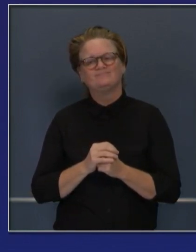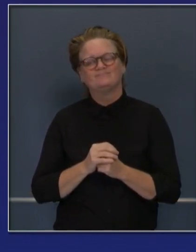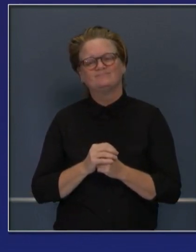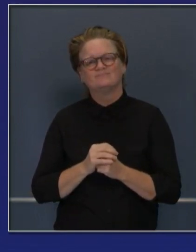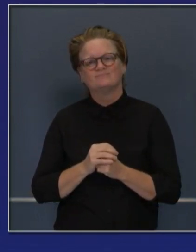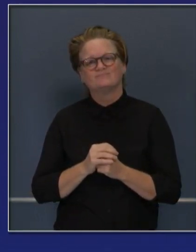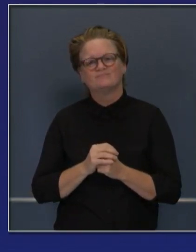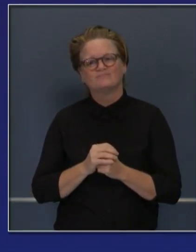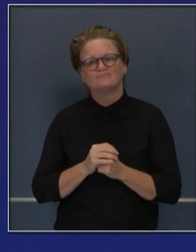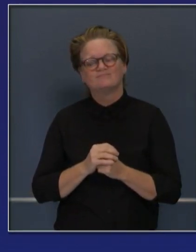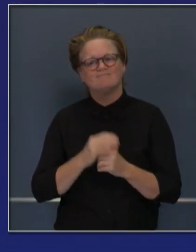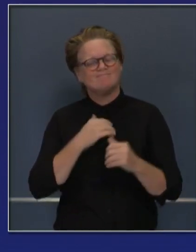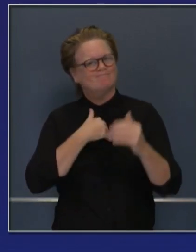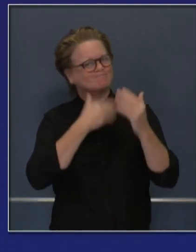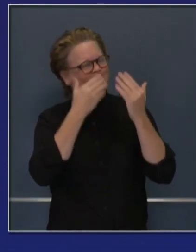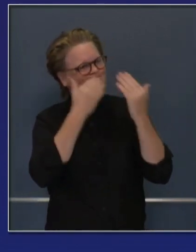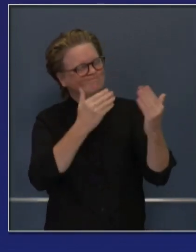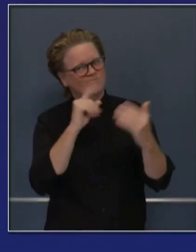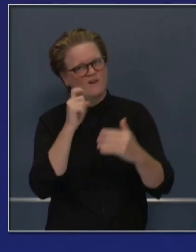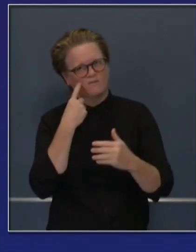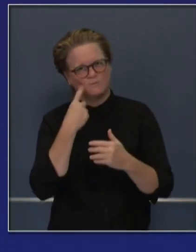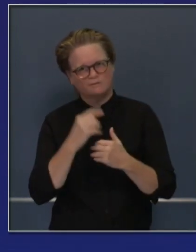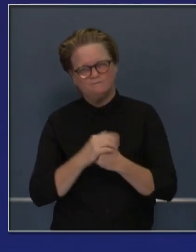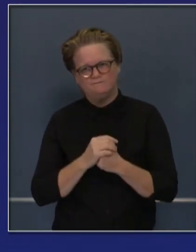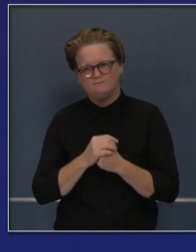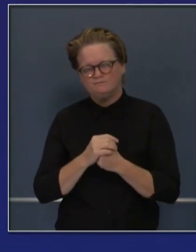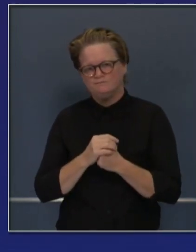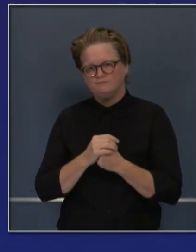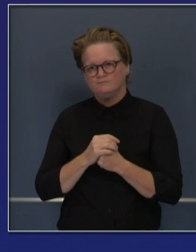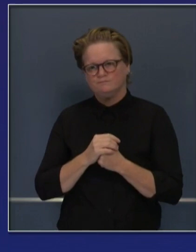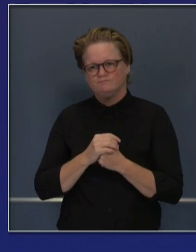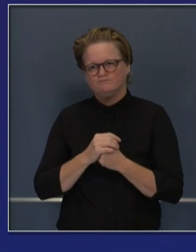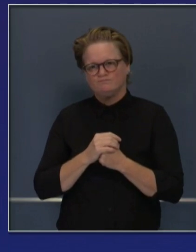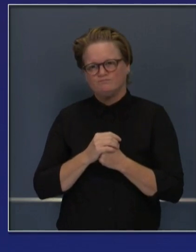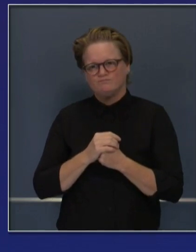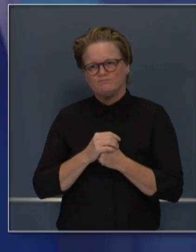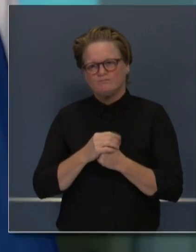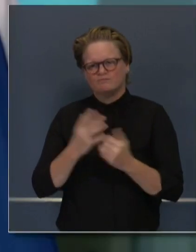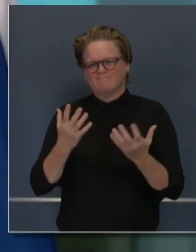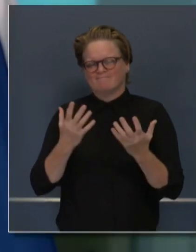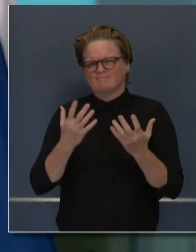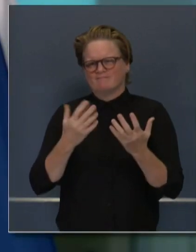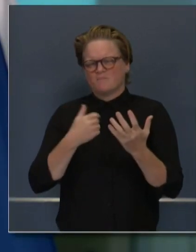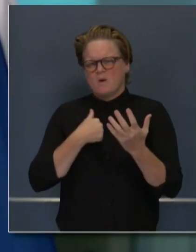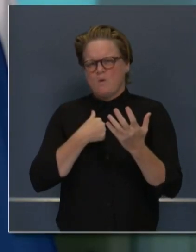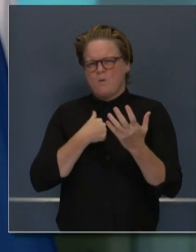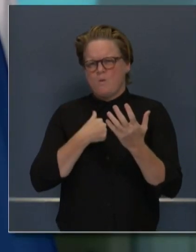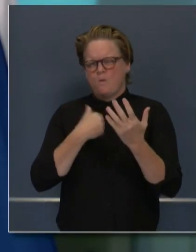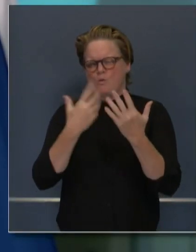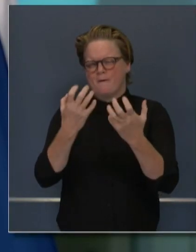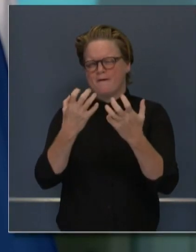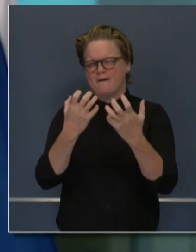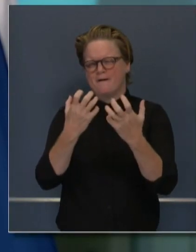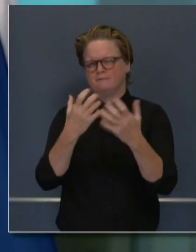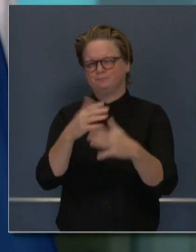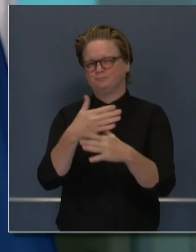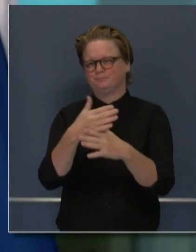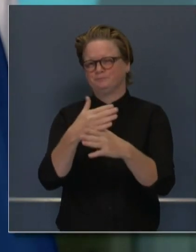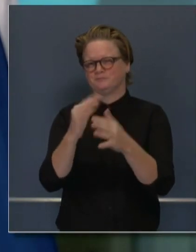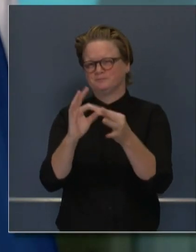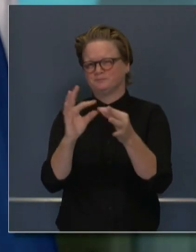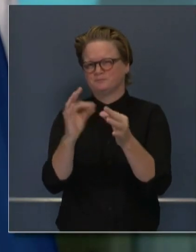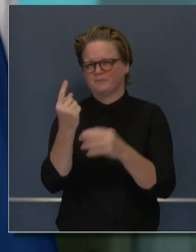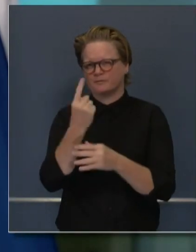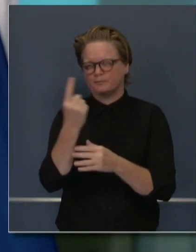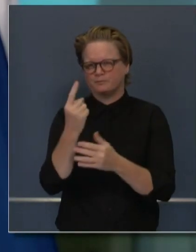Thanks, Governor. Just want to take a moment before I present a little bit more about where we are with the tiers today